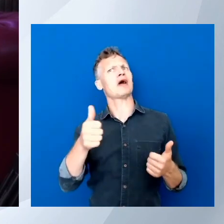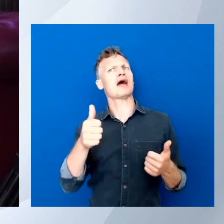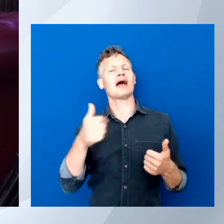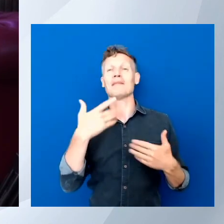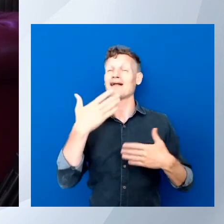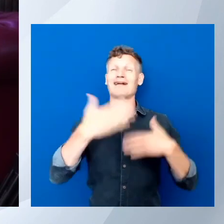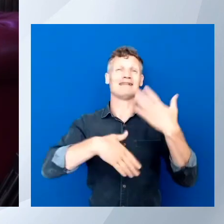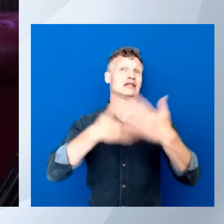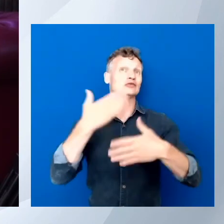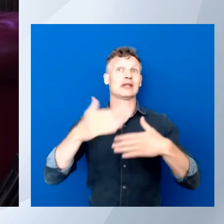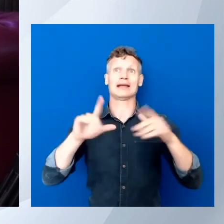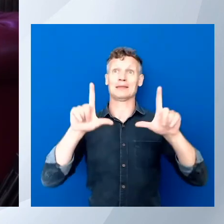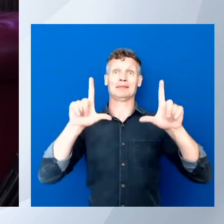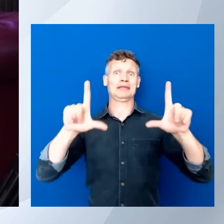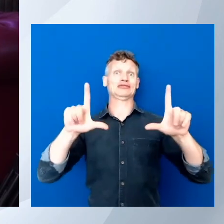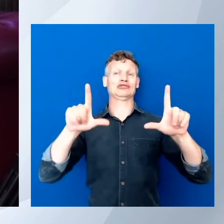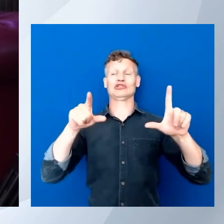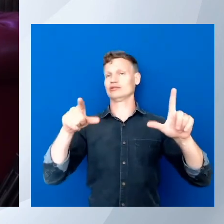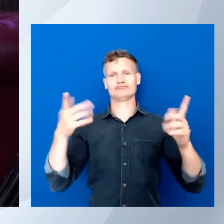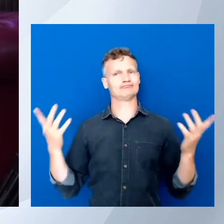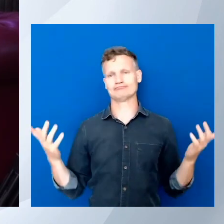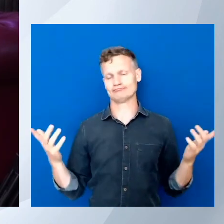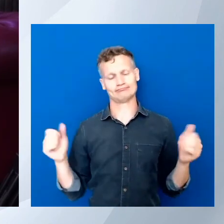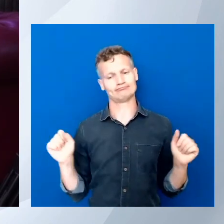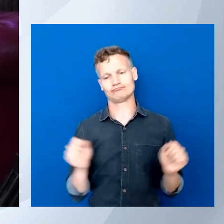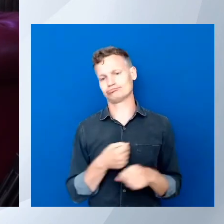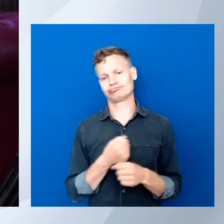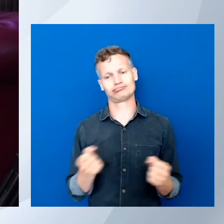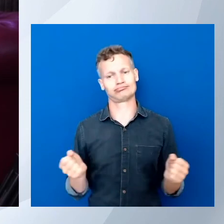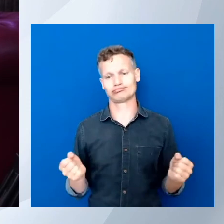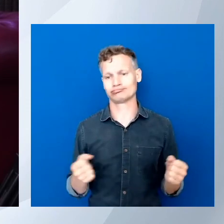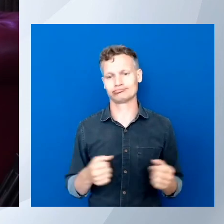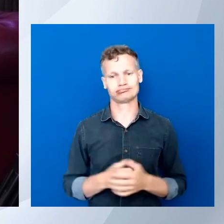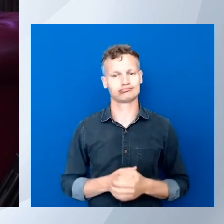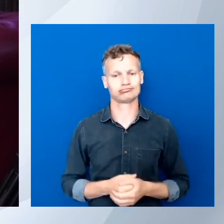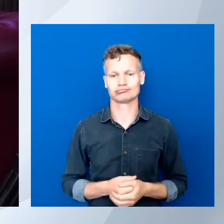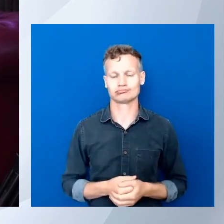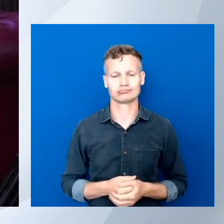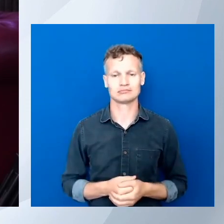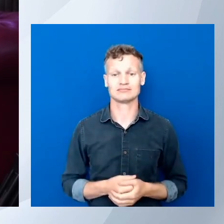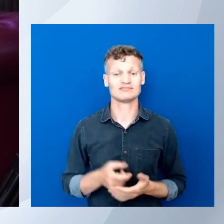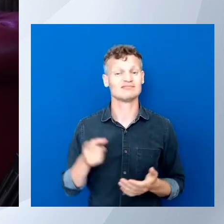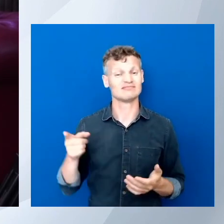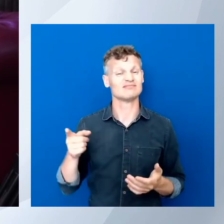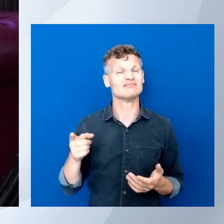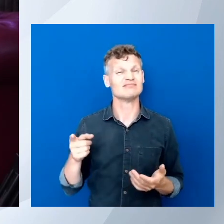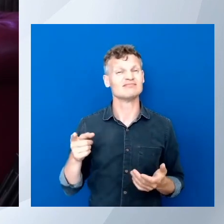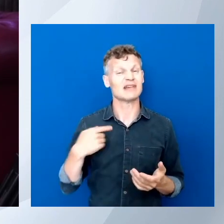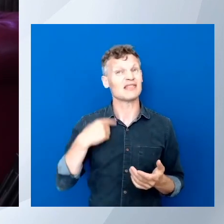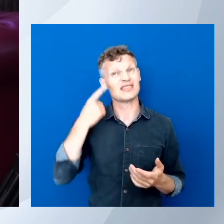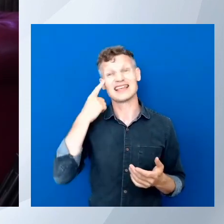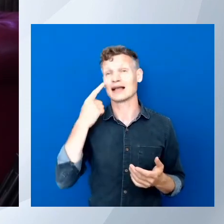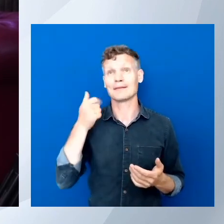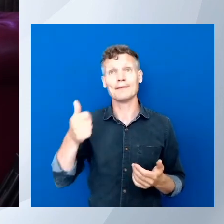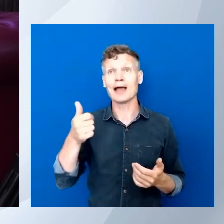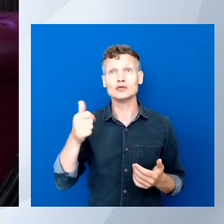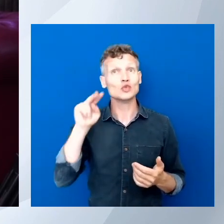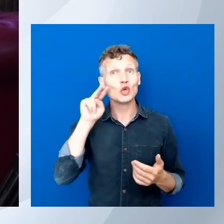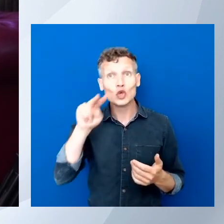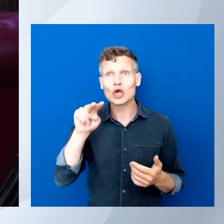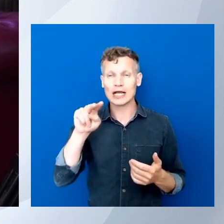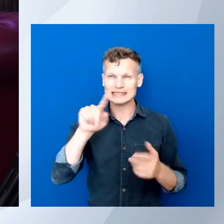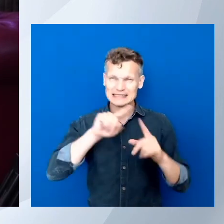no-go. Yeah, it's quite impossible to look at every single sample that you've used for training, but in